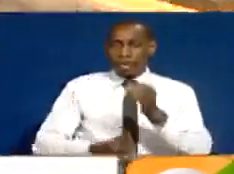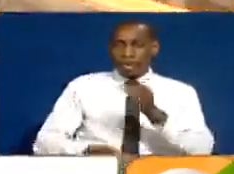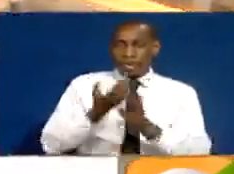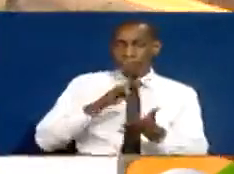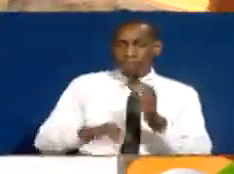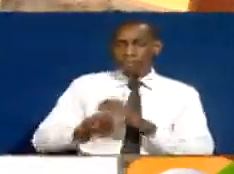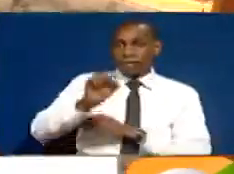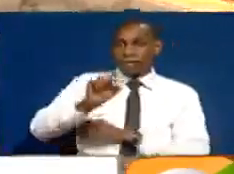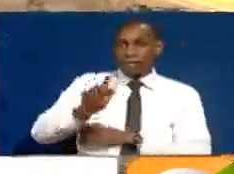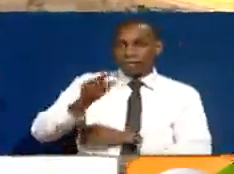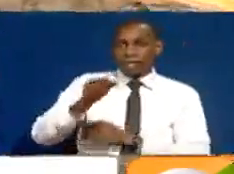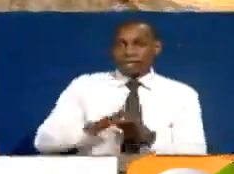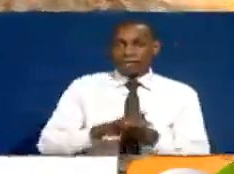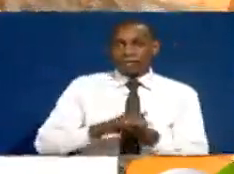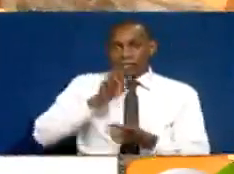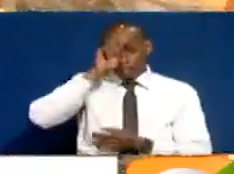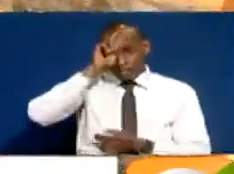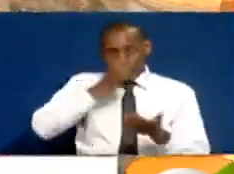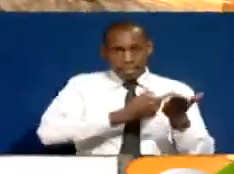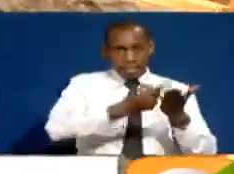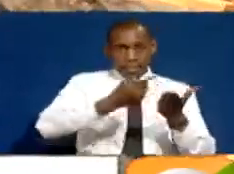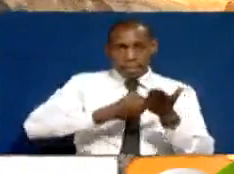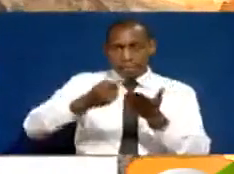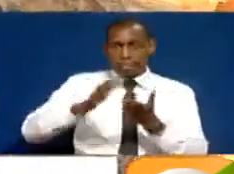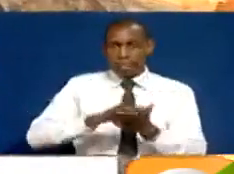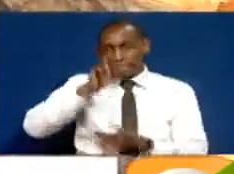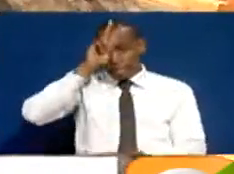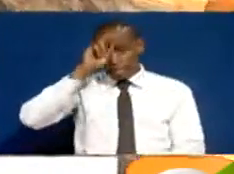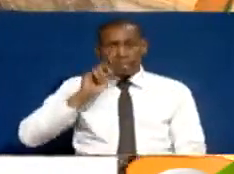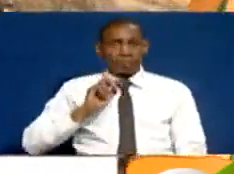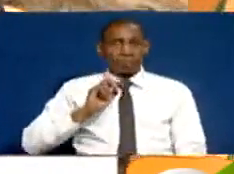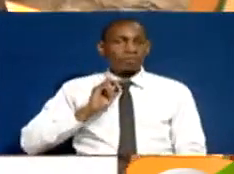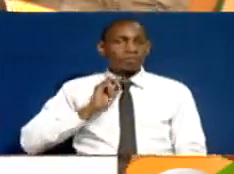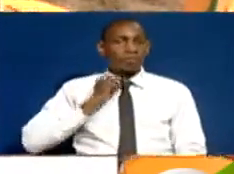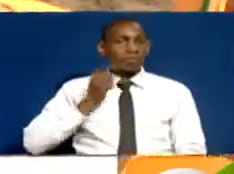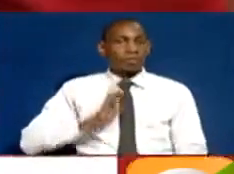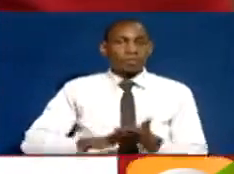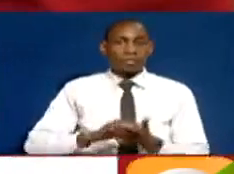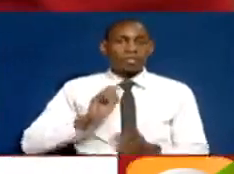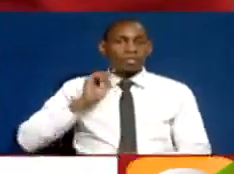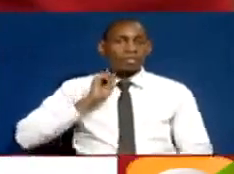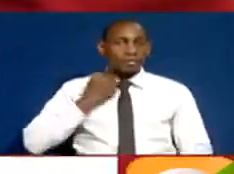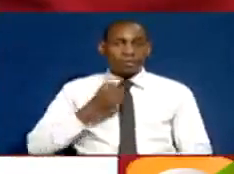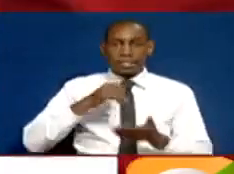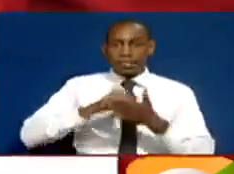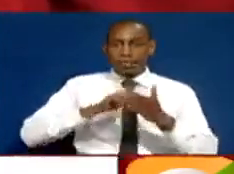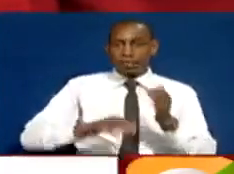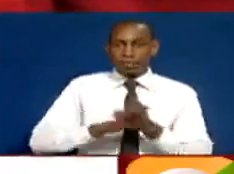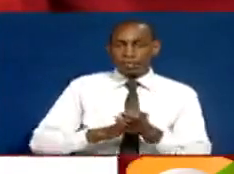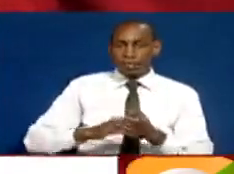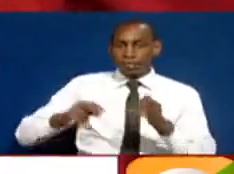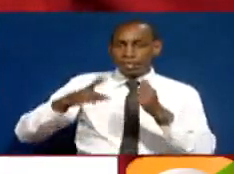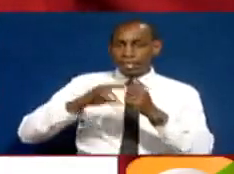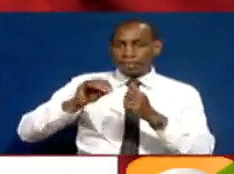about 5 kilos of snails per week. Snails are considered nutritious as they comprise 70%